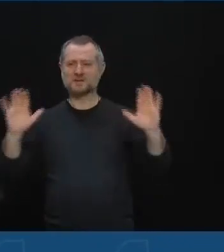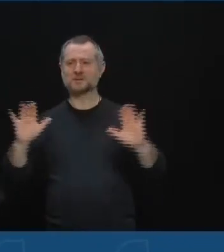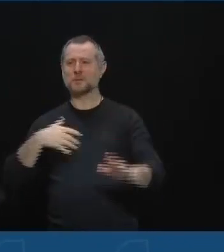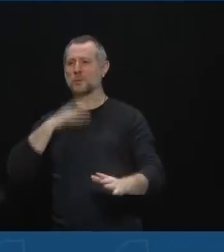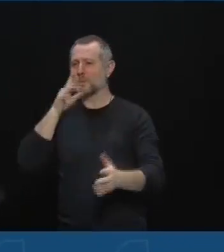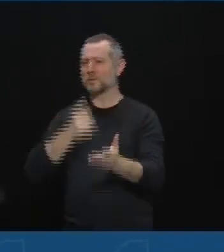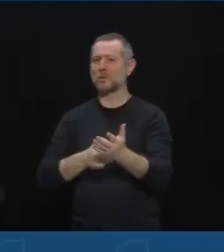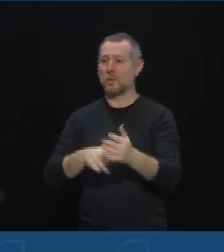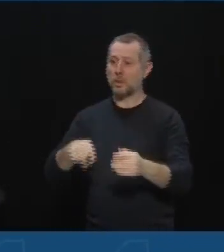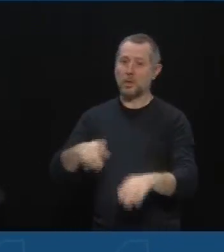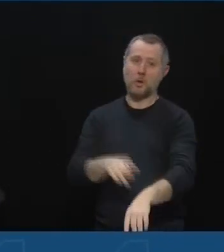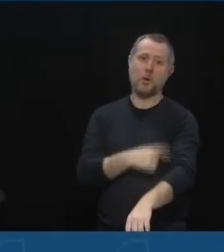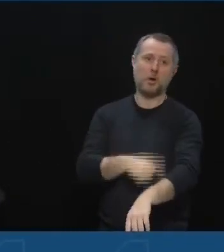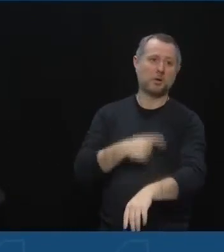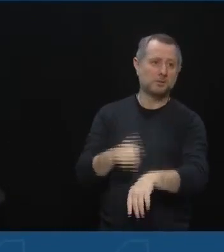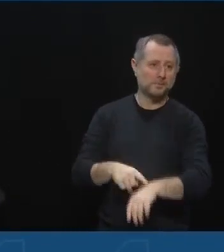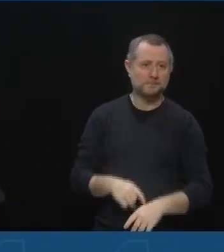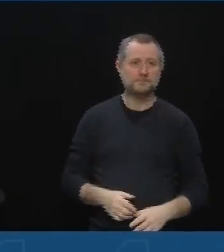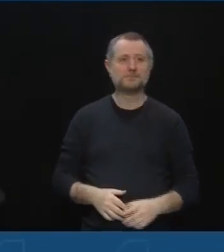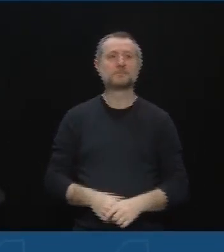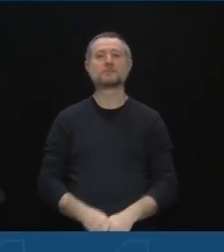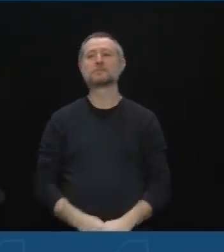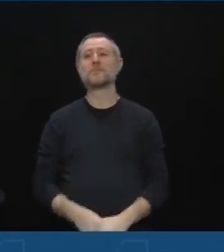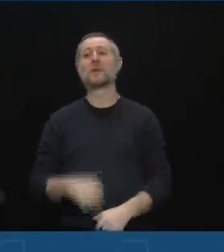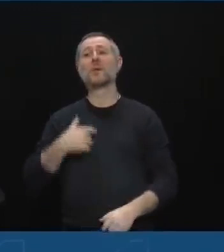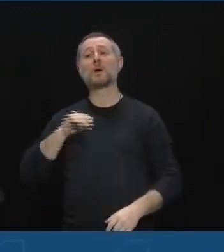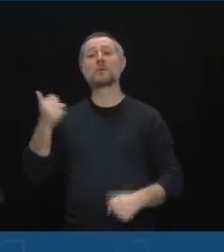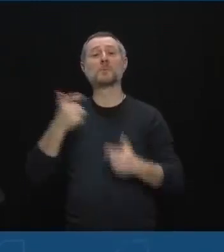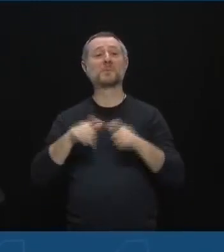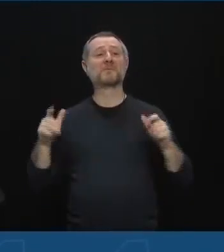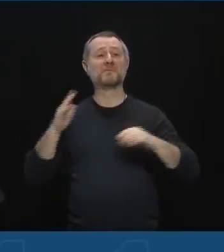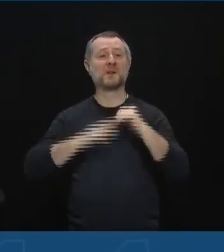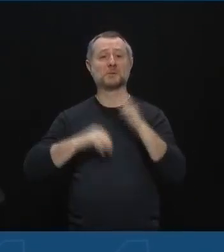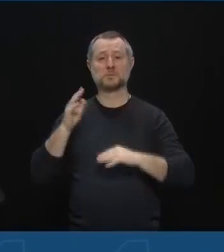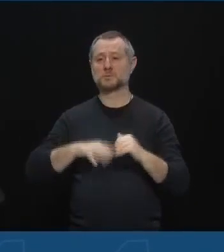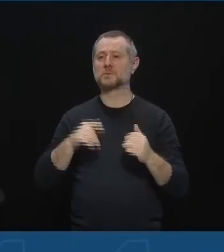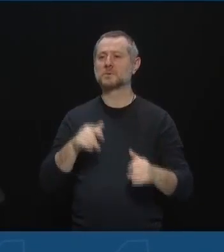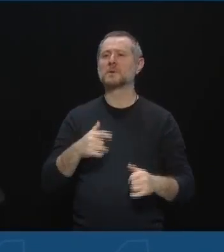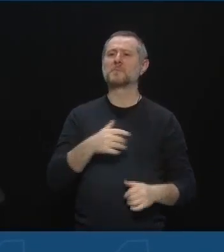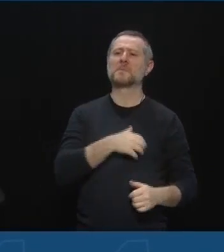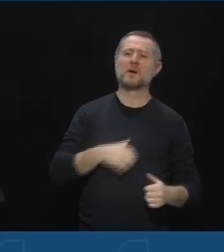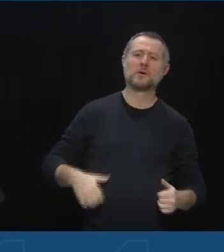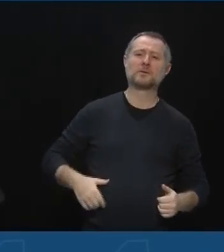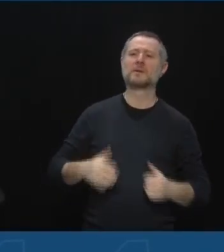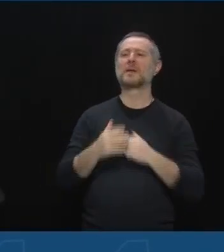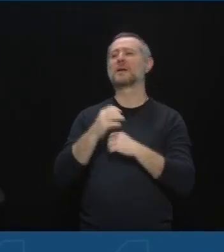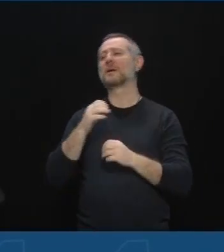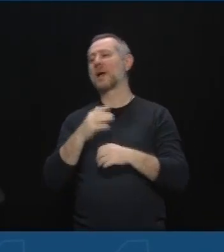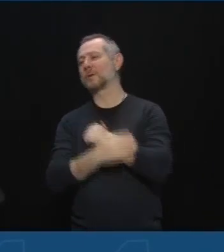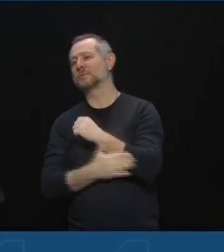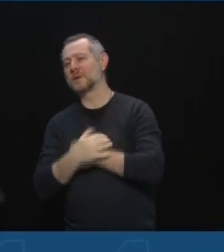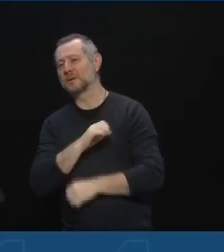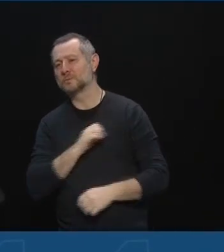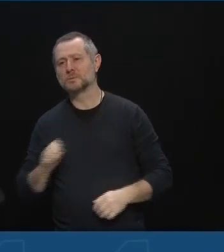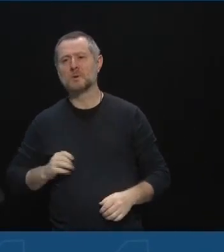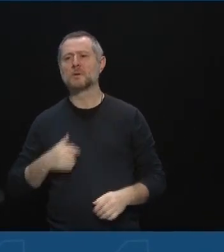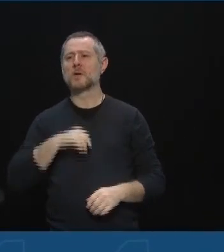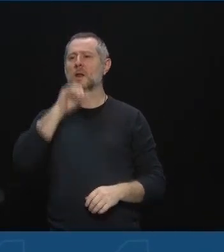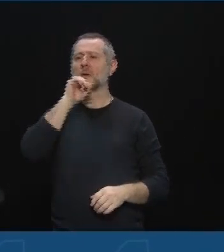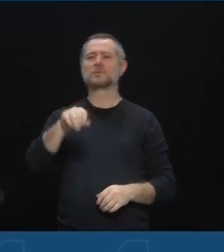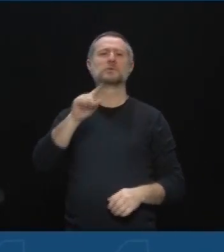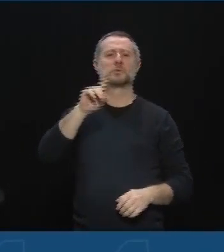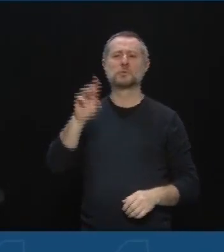time. But also a couple other major facilities I've heard a lot about from our mayor and our county executive. You know I love zoos, and you know I love baseball,